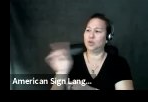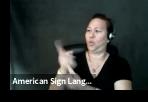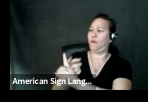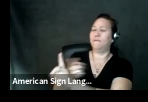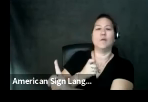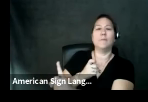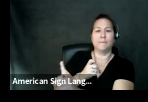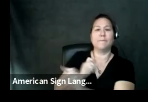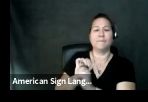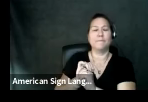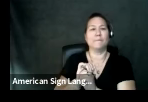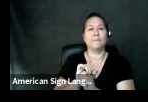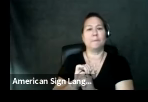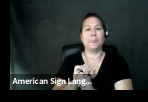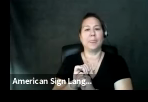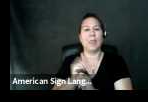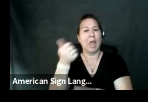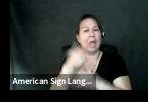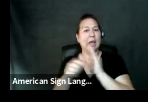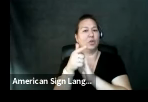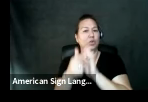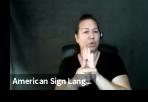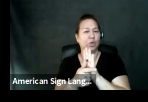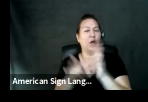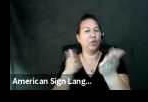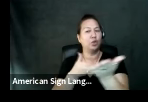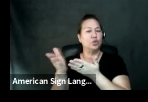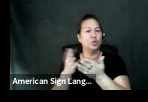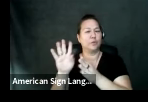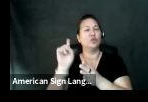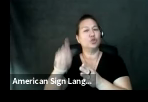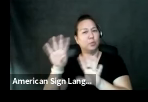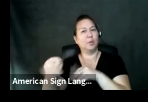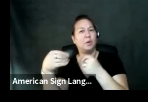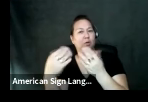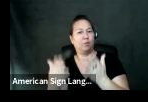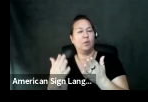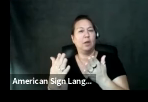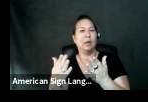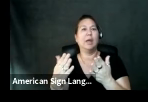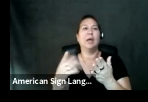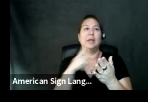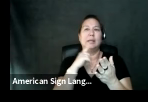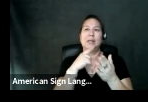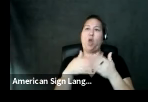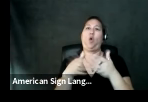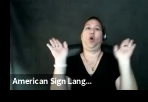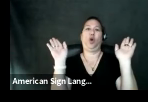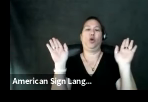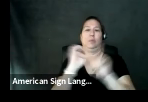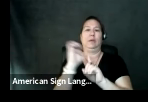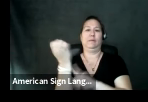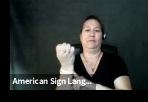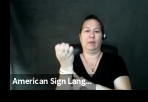progress? And by law, services should be provided in the least restrictive environments. So the